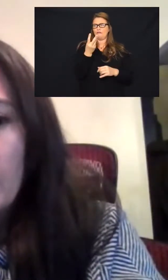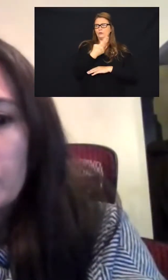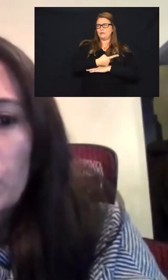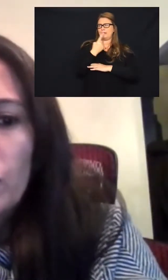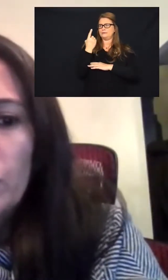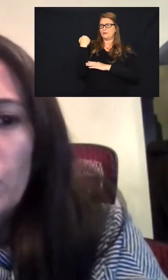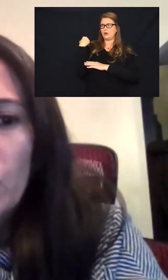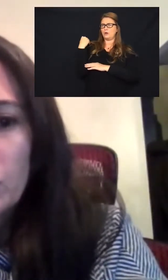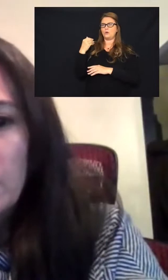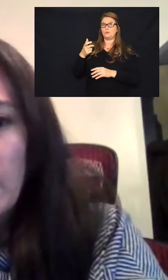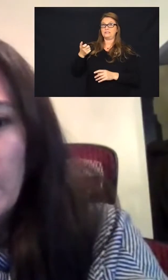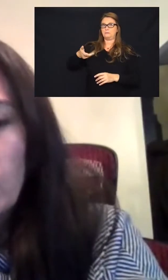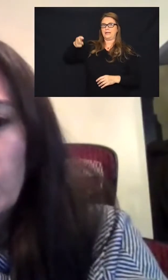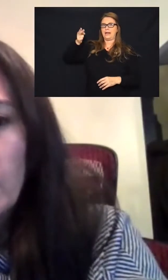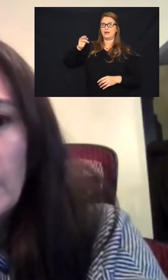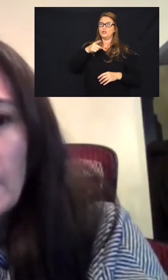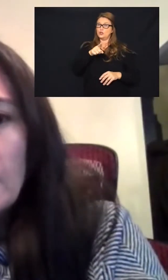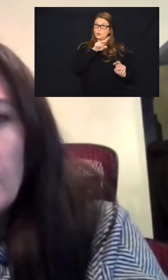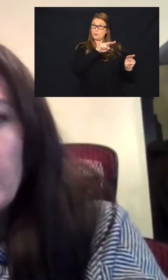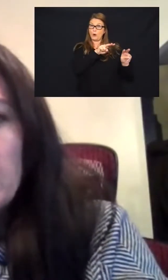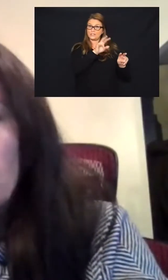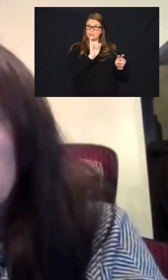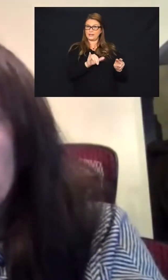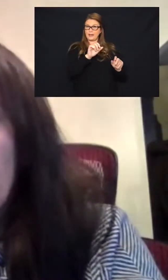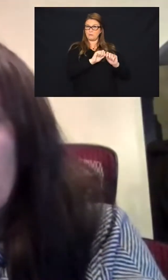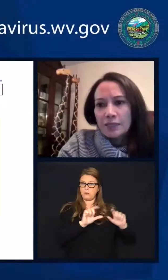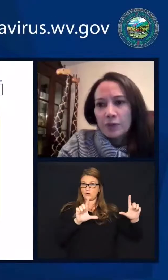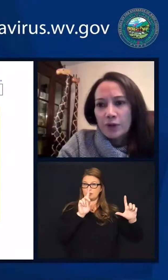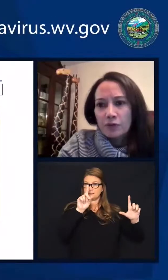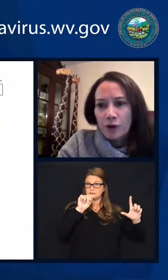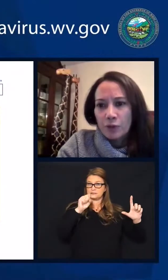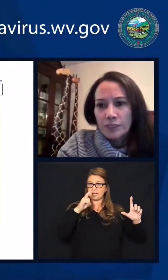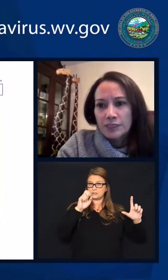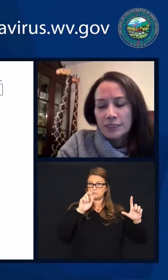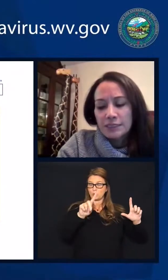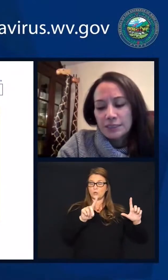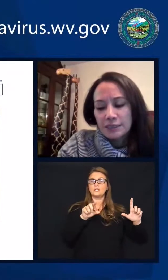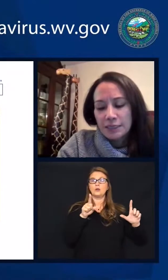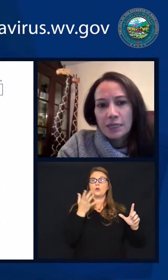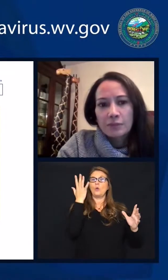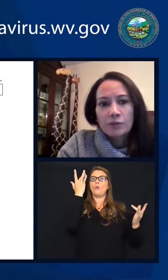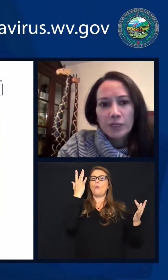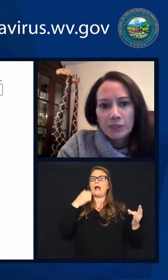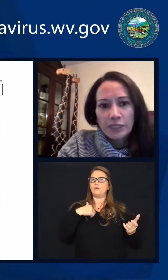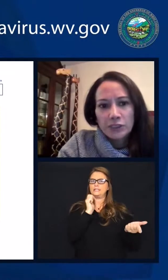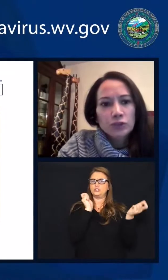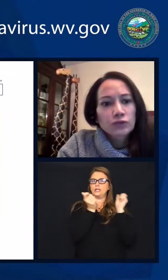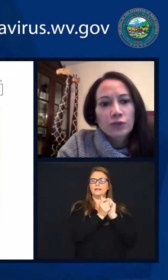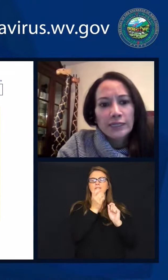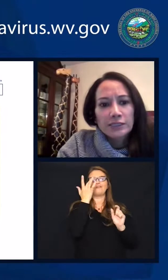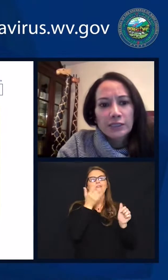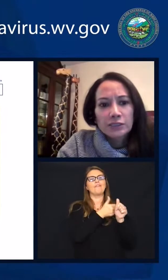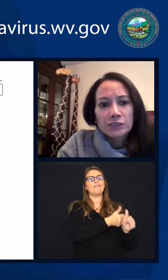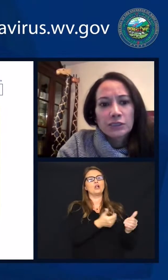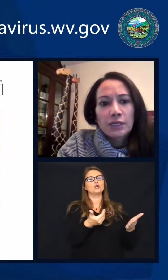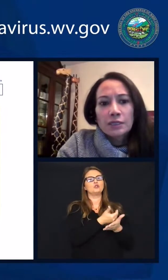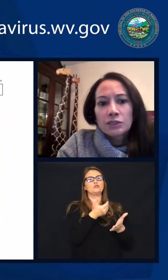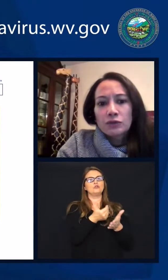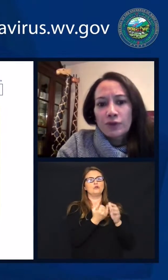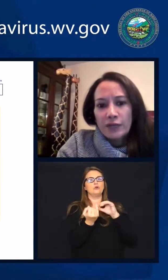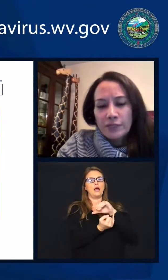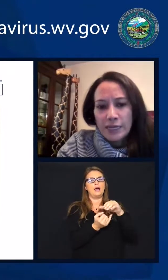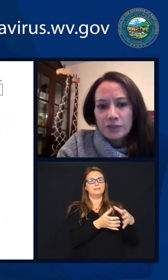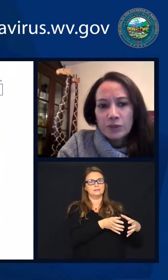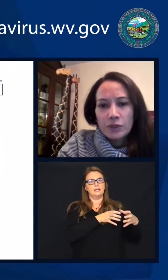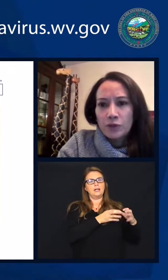it was higher. So if you've been watching that carefully, there is a reason behind that. We are following CDC's recommendations for isolations